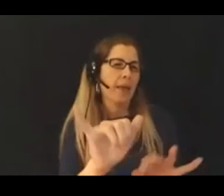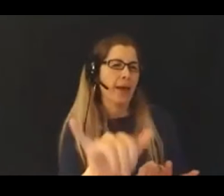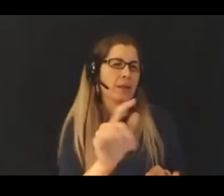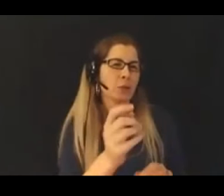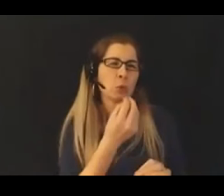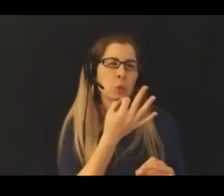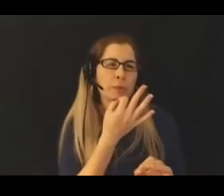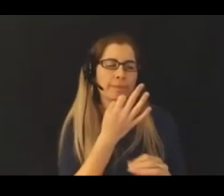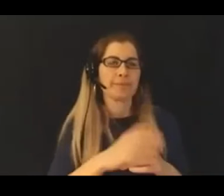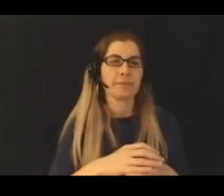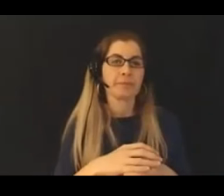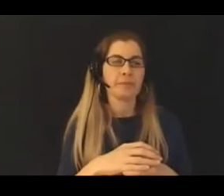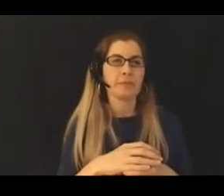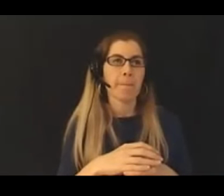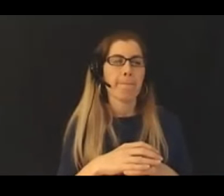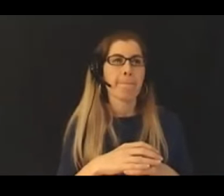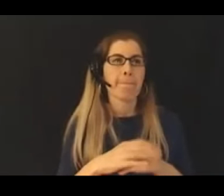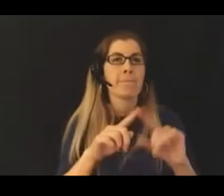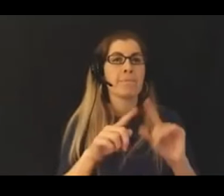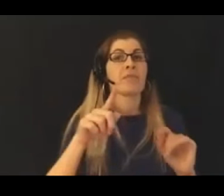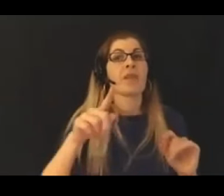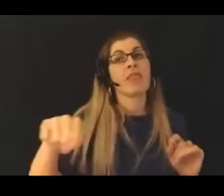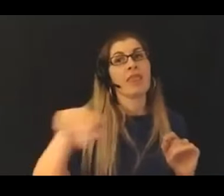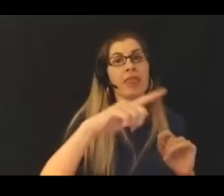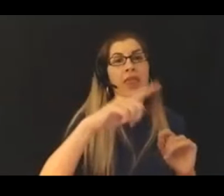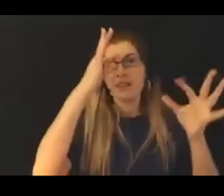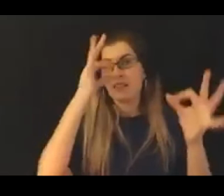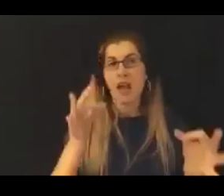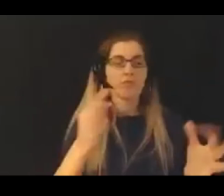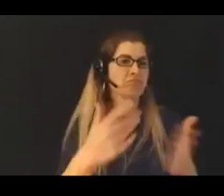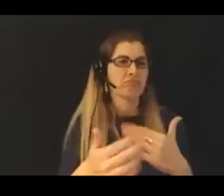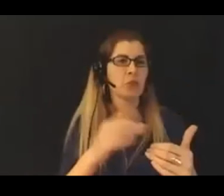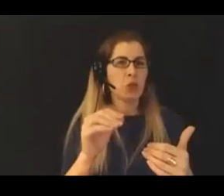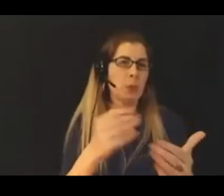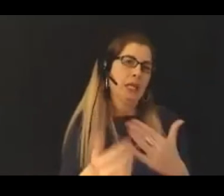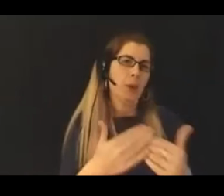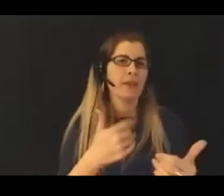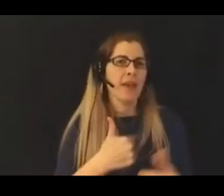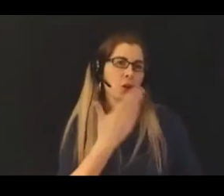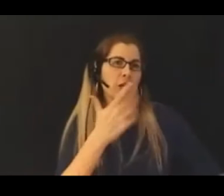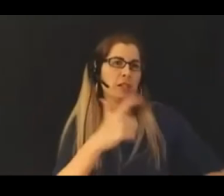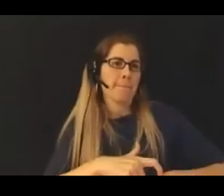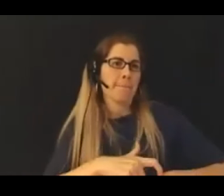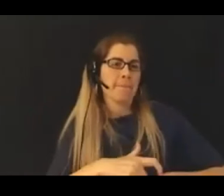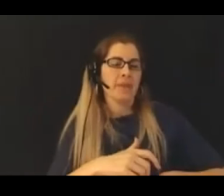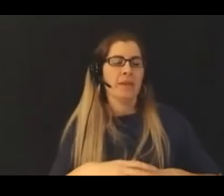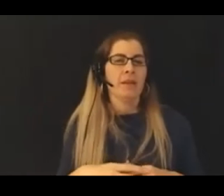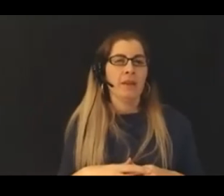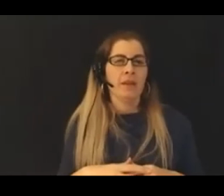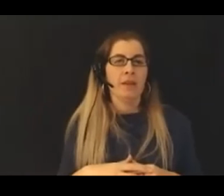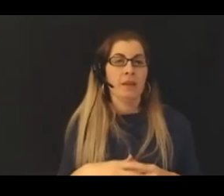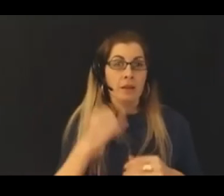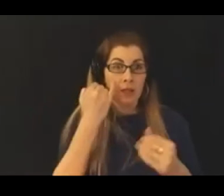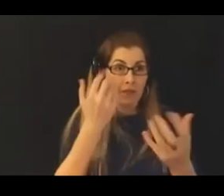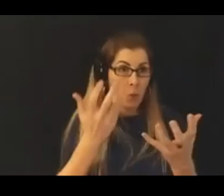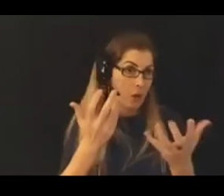practices section, but they decided to do it anyway and ended up having a good time. So, and if you want to go to